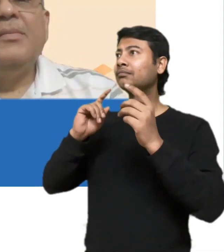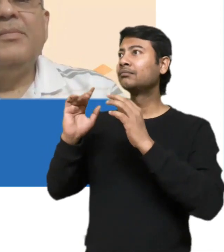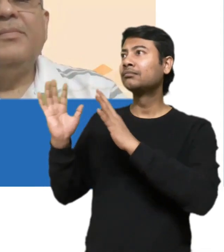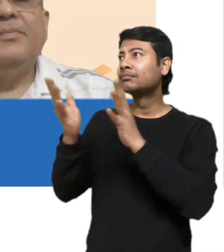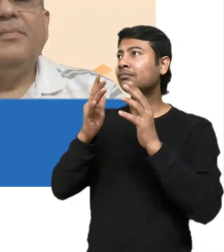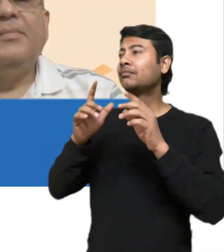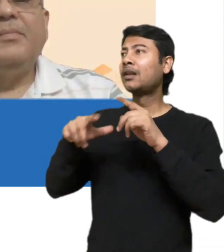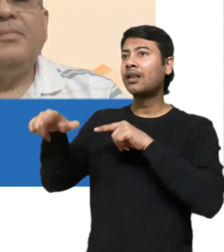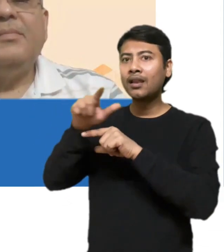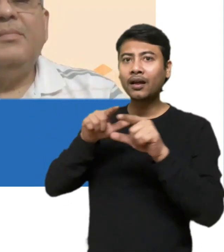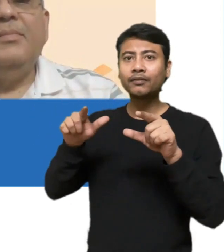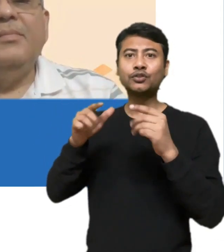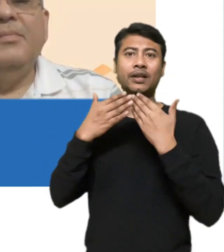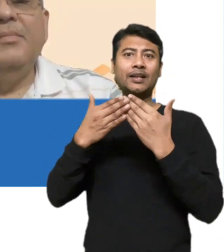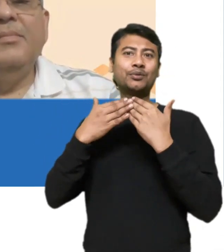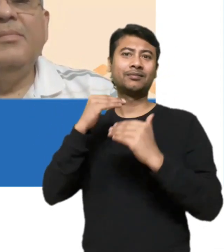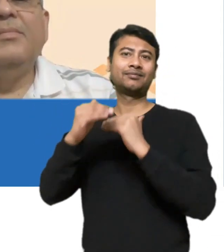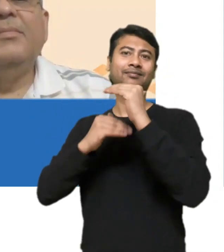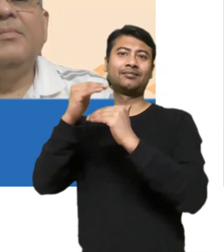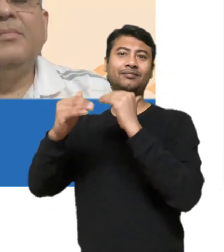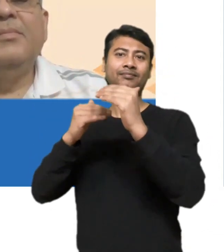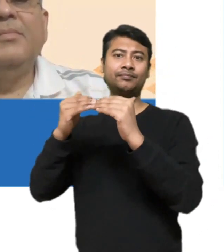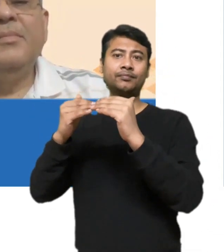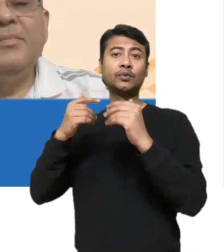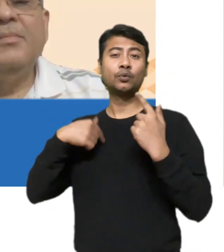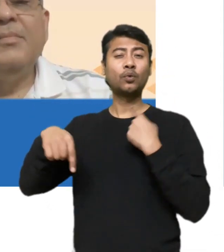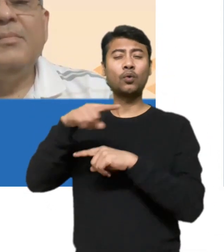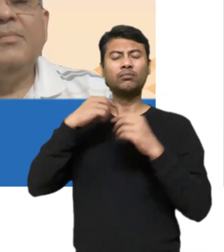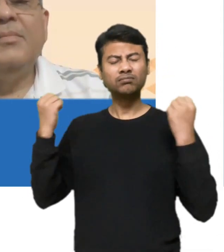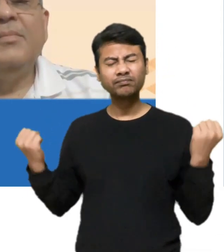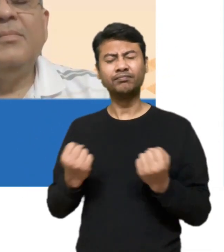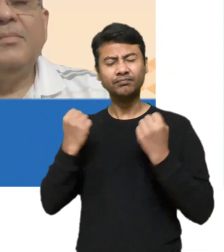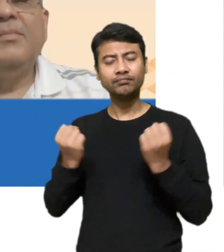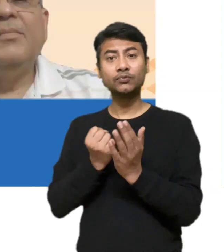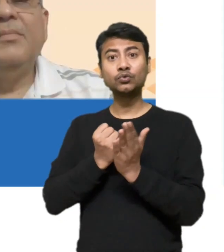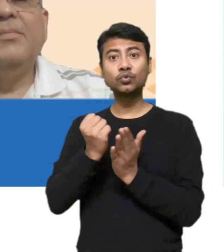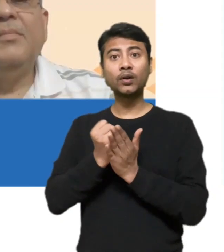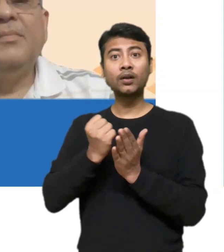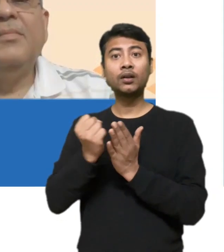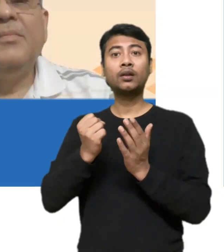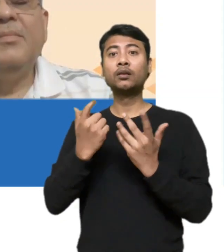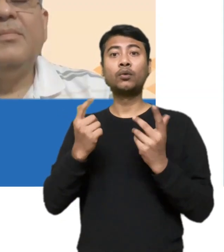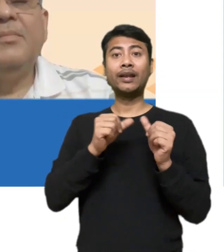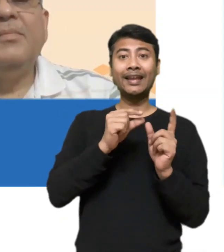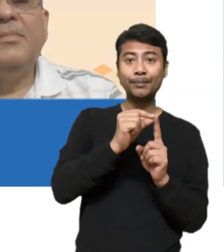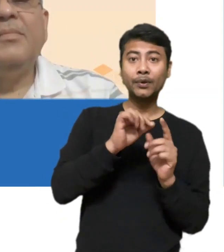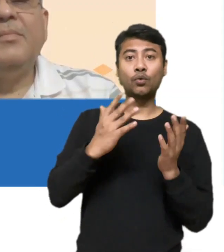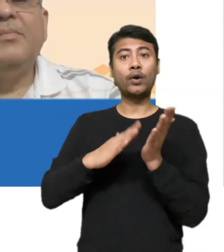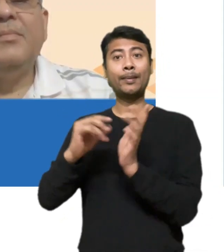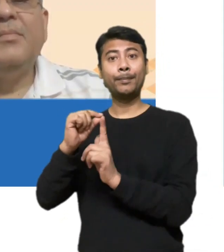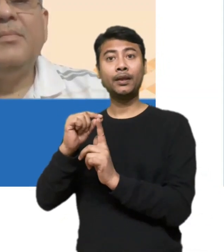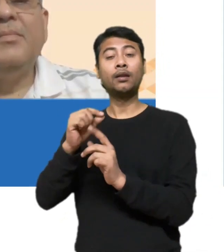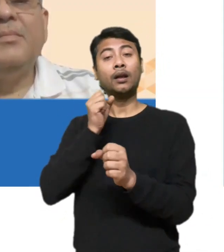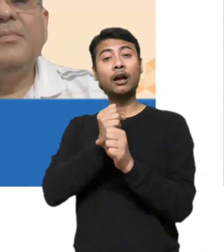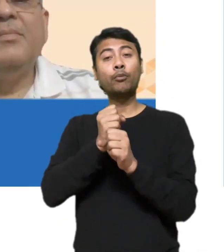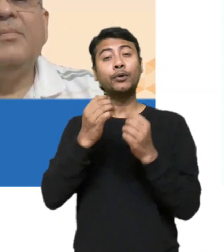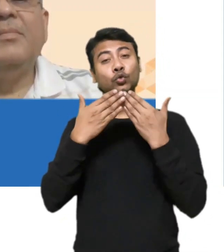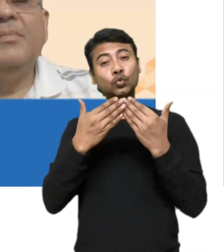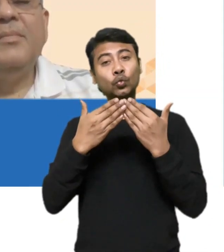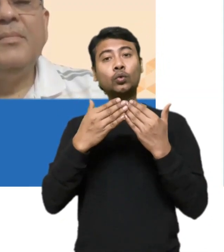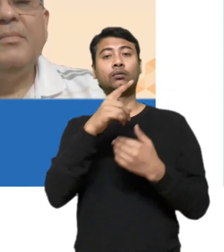we're hoping that we have one large contract also with the government in one of these locations.